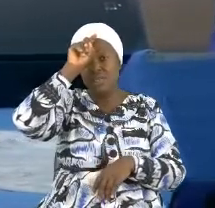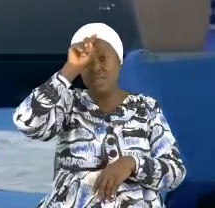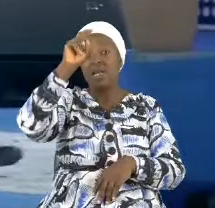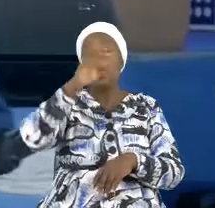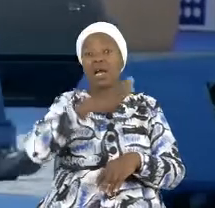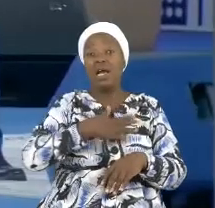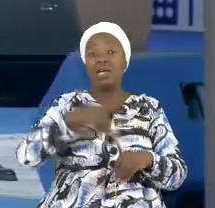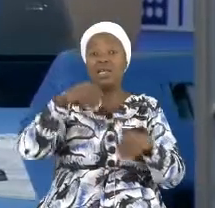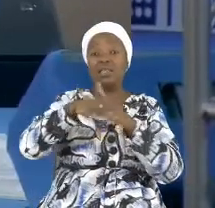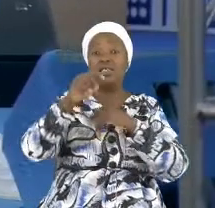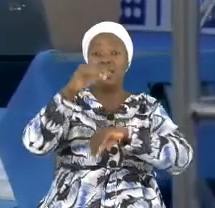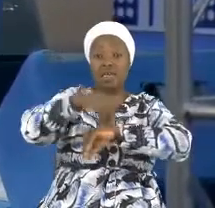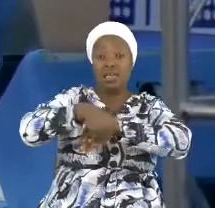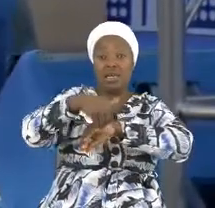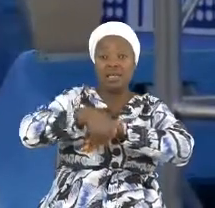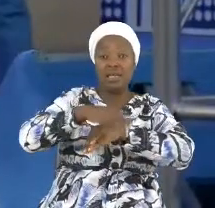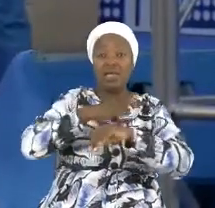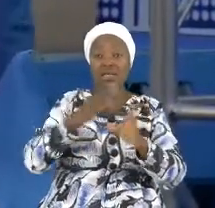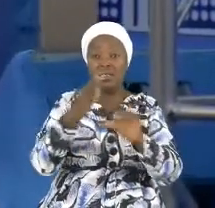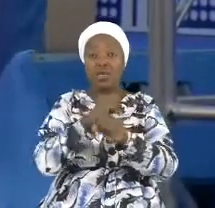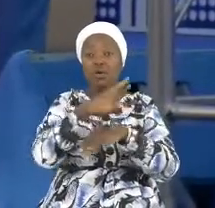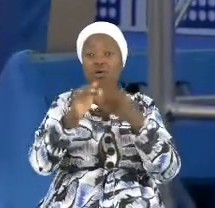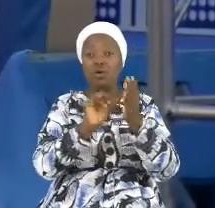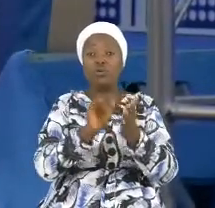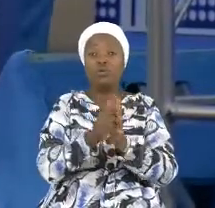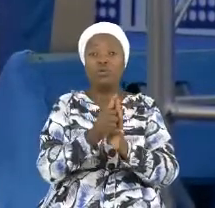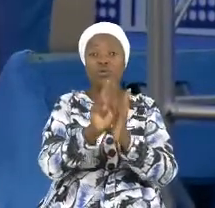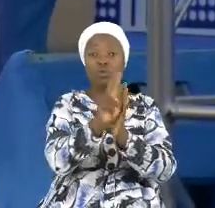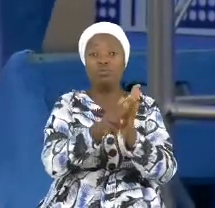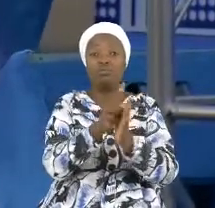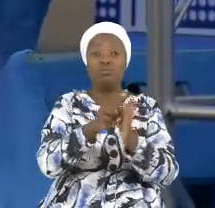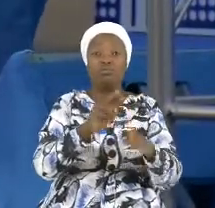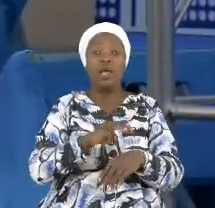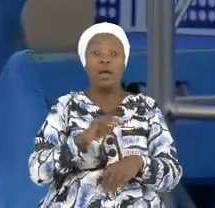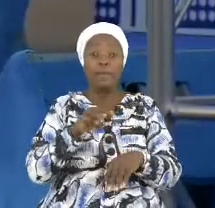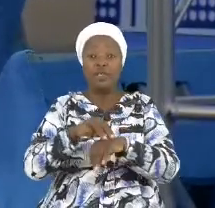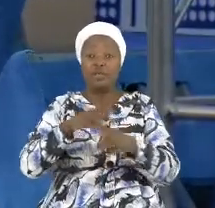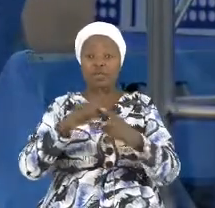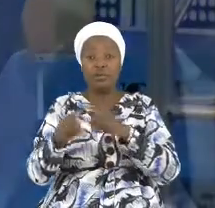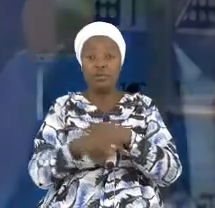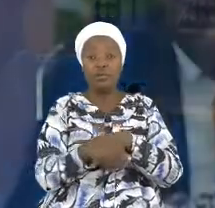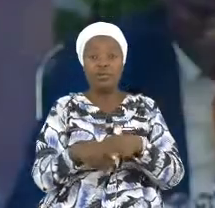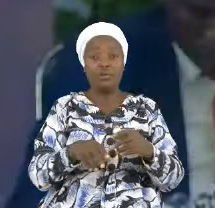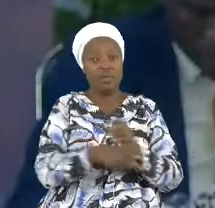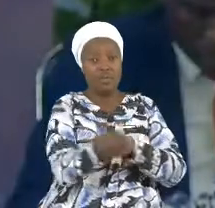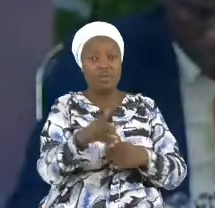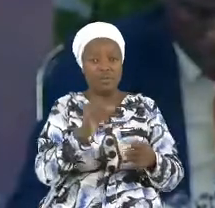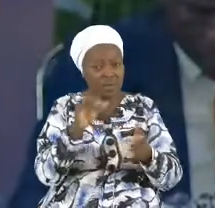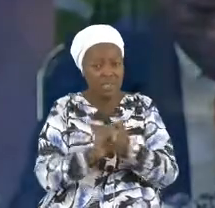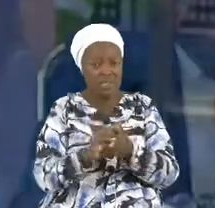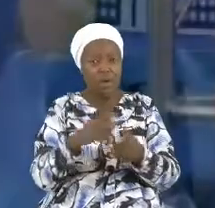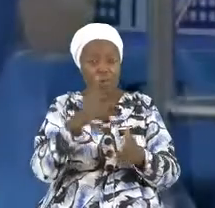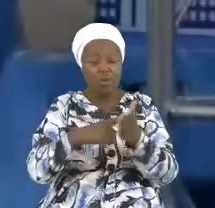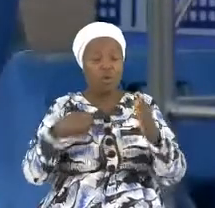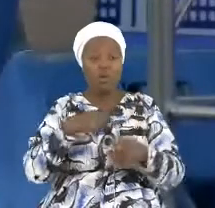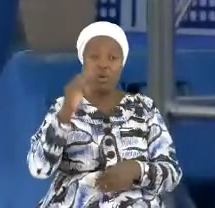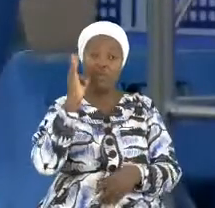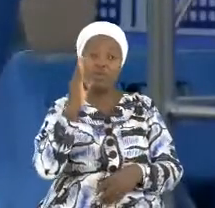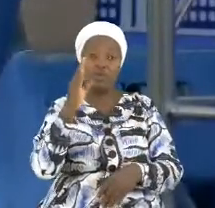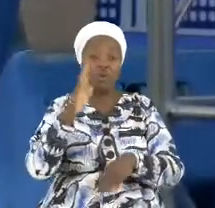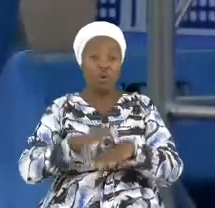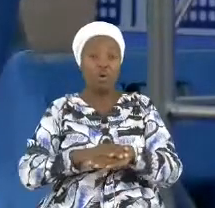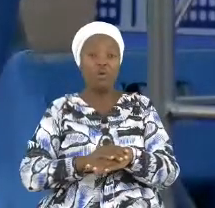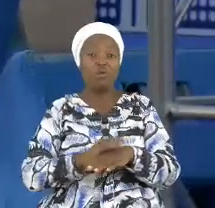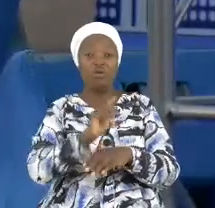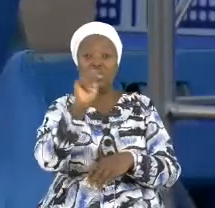take those recorded messages to them. So that what we preach on Tuesday, on Monday, they relay